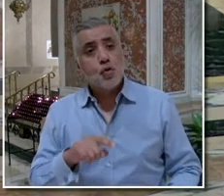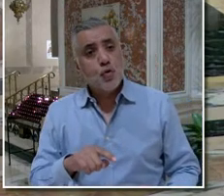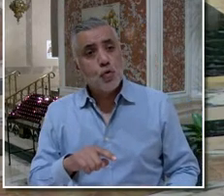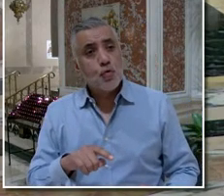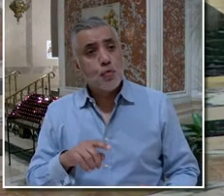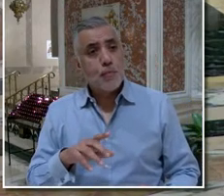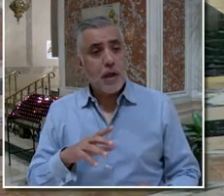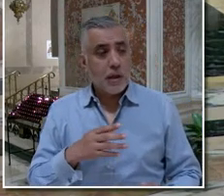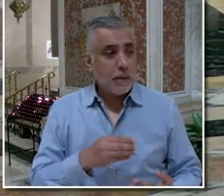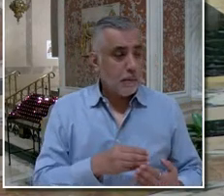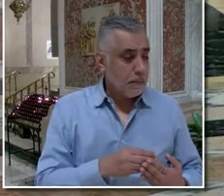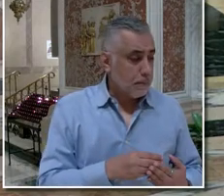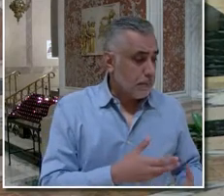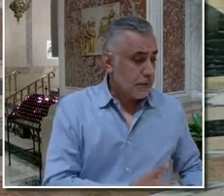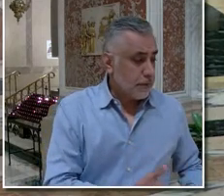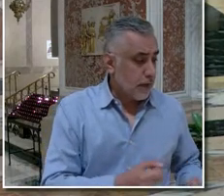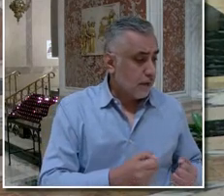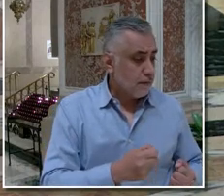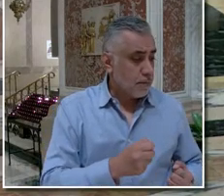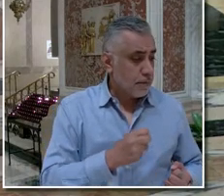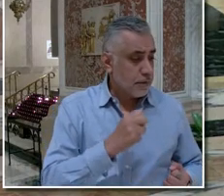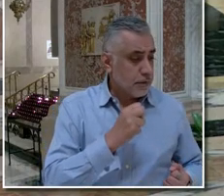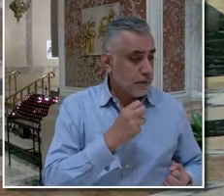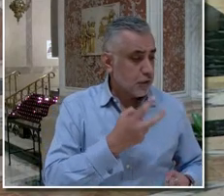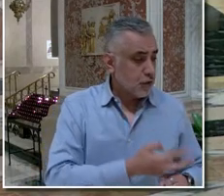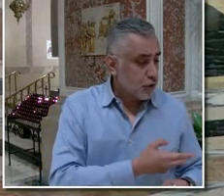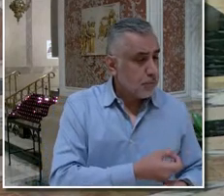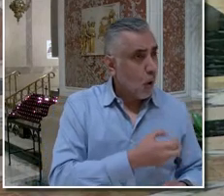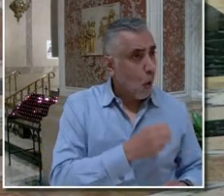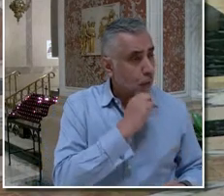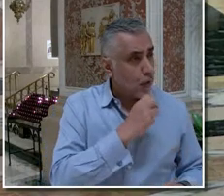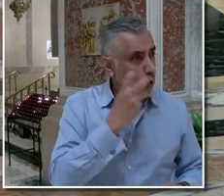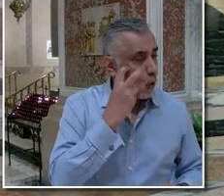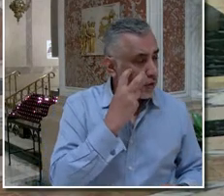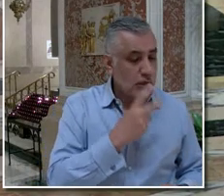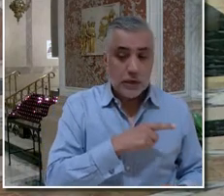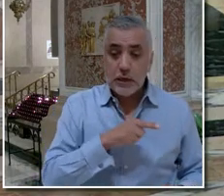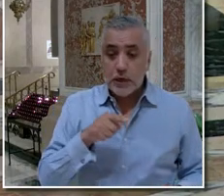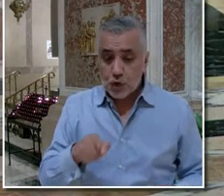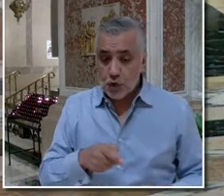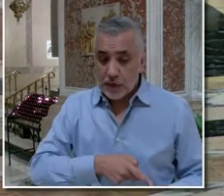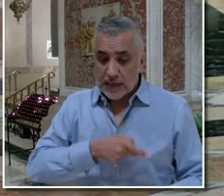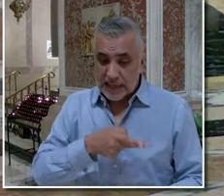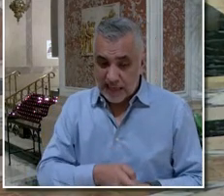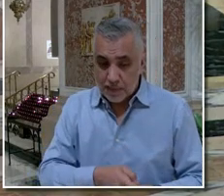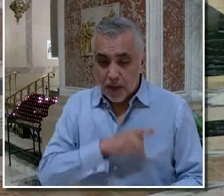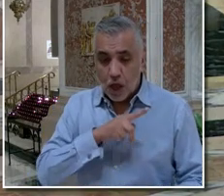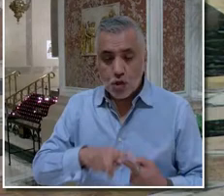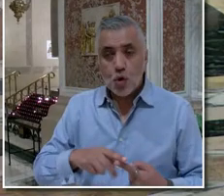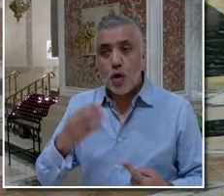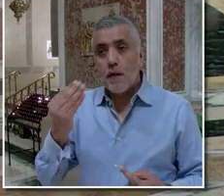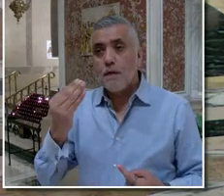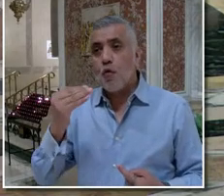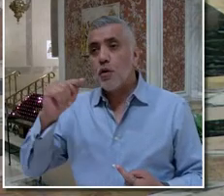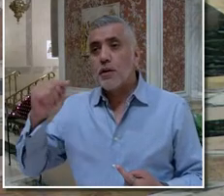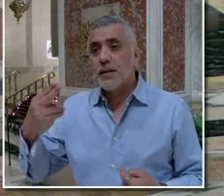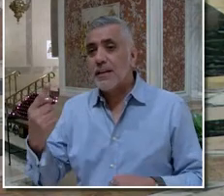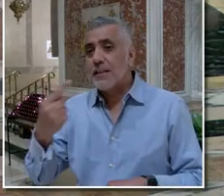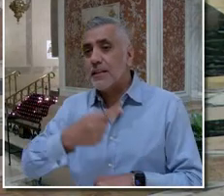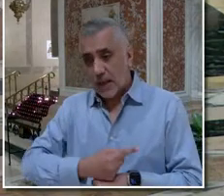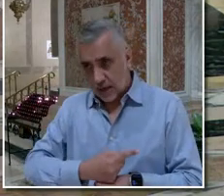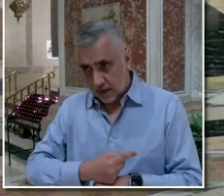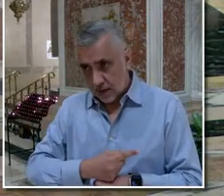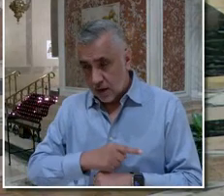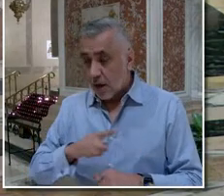from either the sheep or the goats. You shall keep it until the 14th day of this month, and